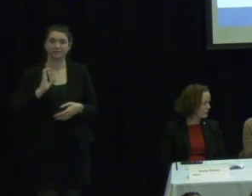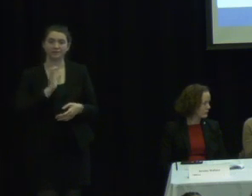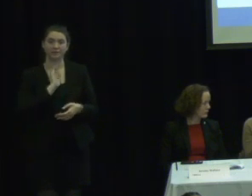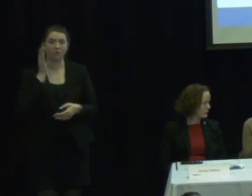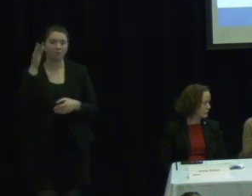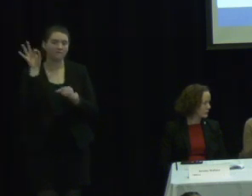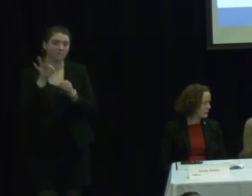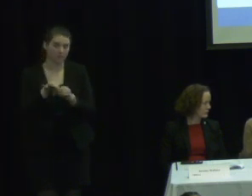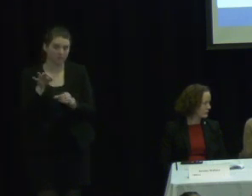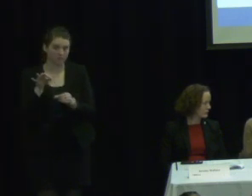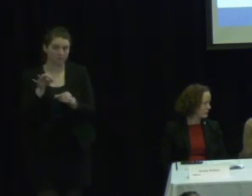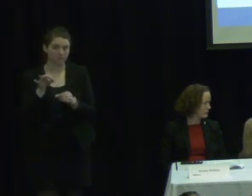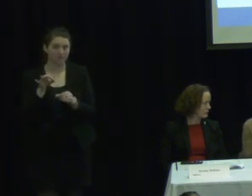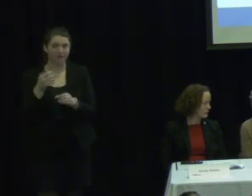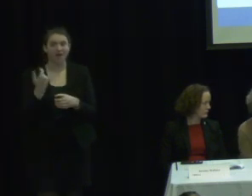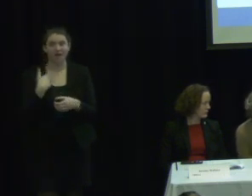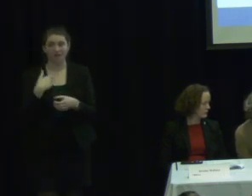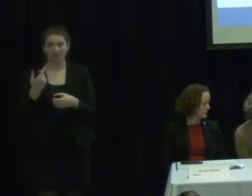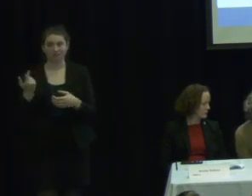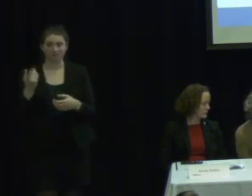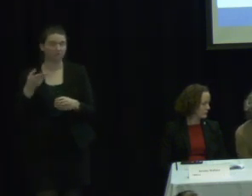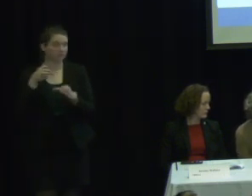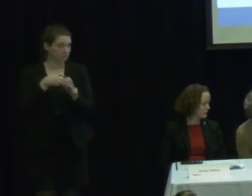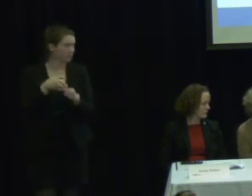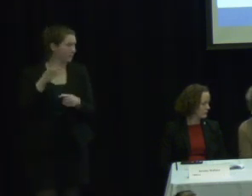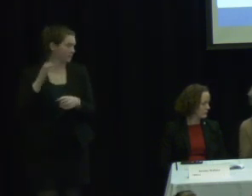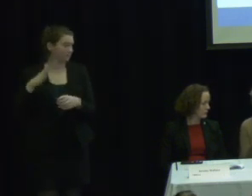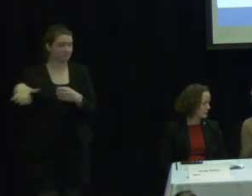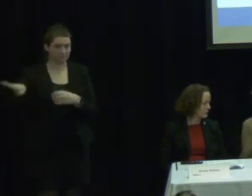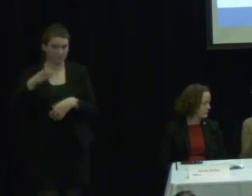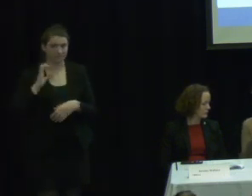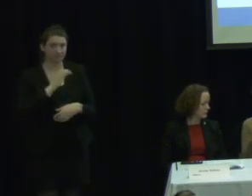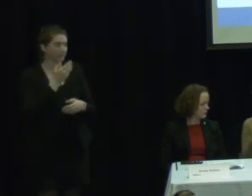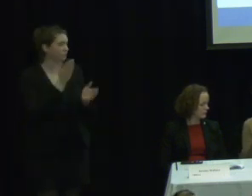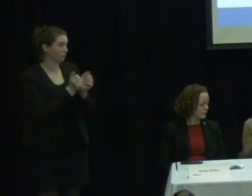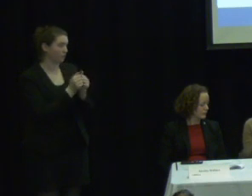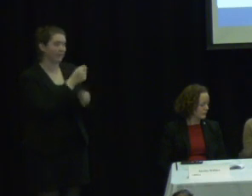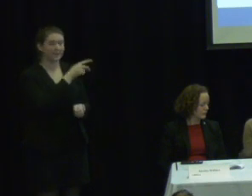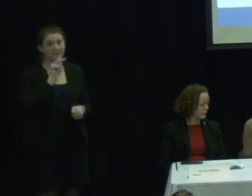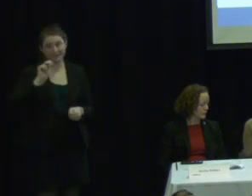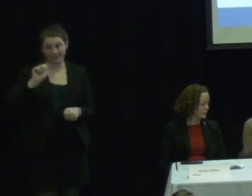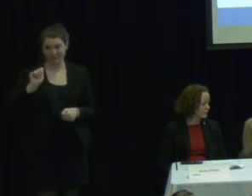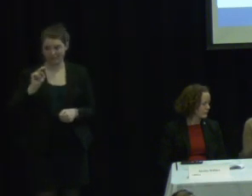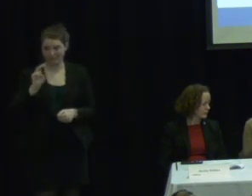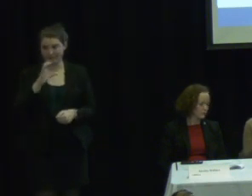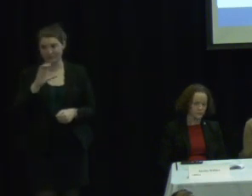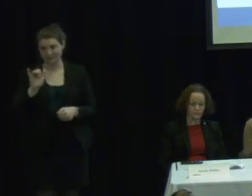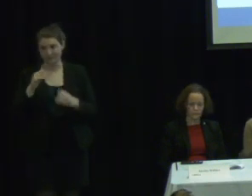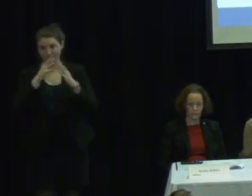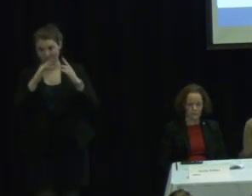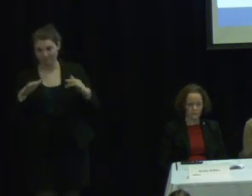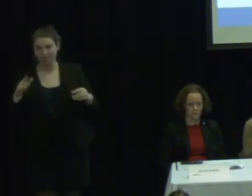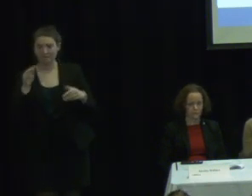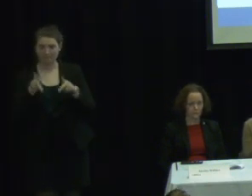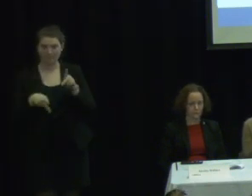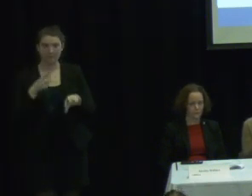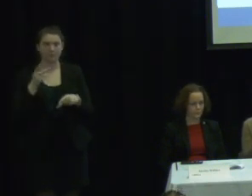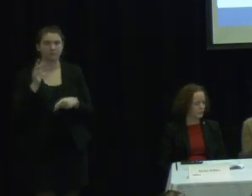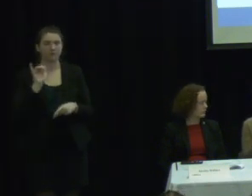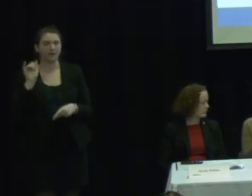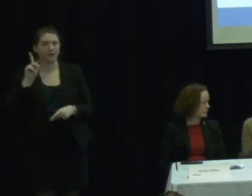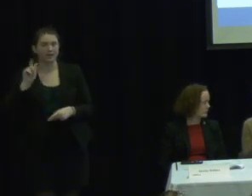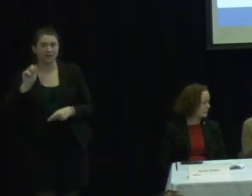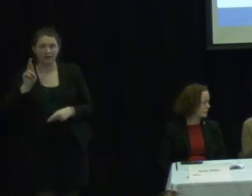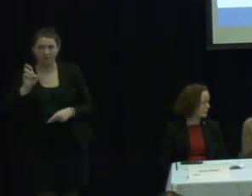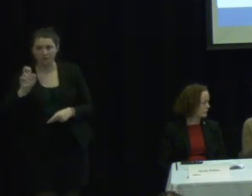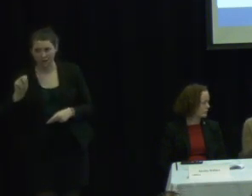votes. So, and I sit on the space committee, and Nancy sits on the space committee, as do a variety of other people. Karen Pyers is on the space committee.